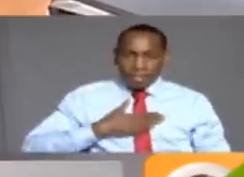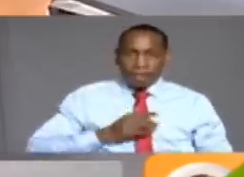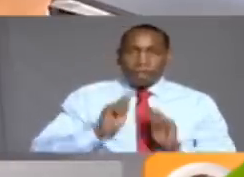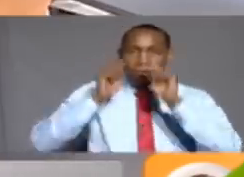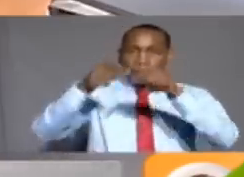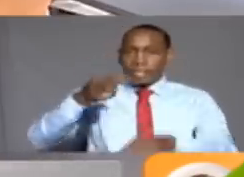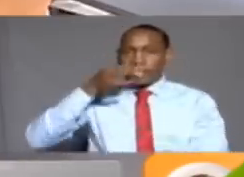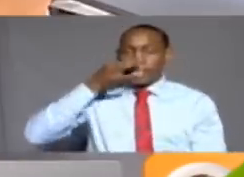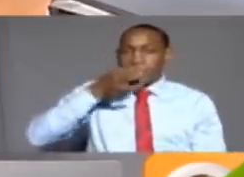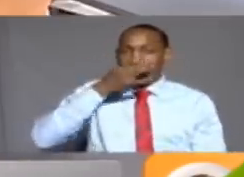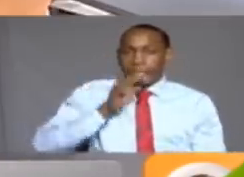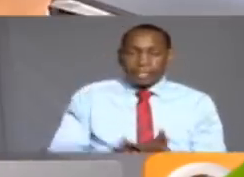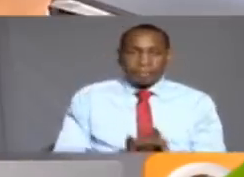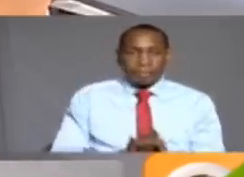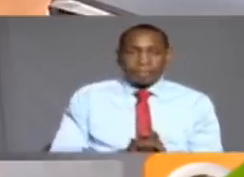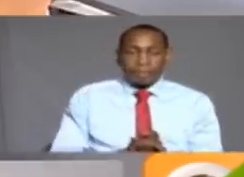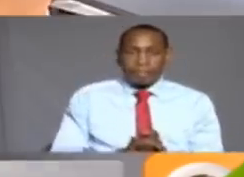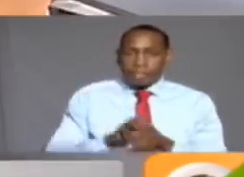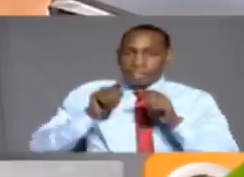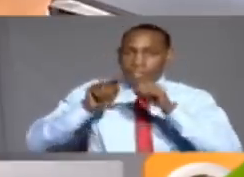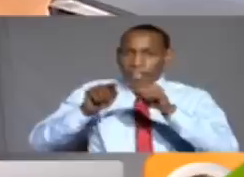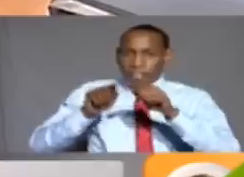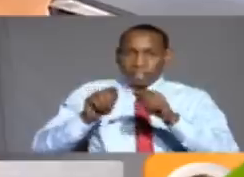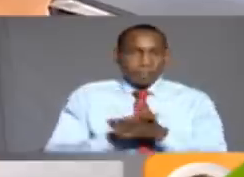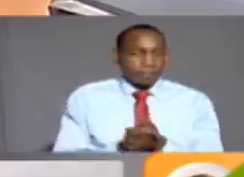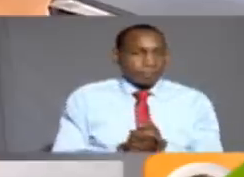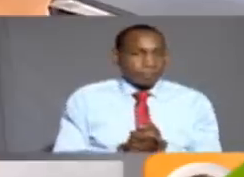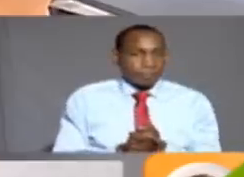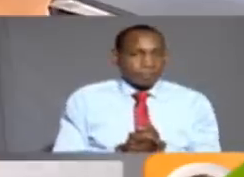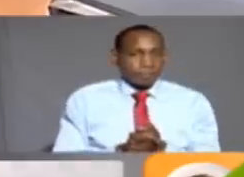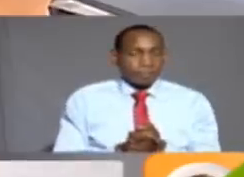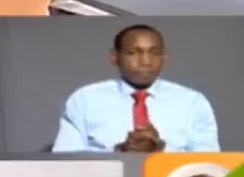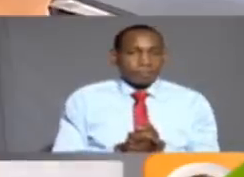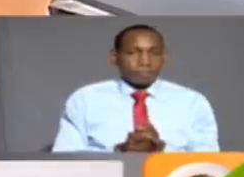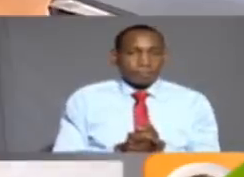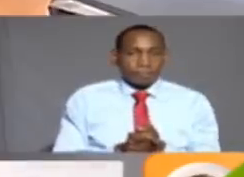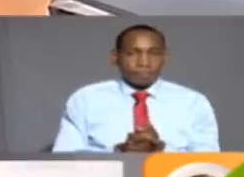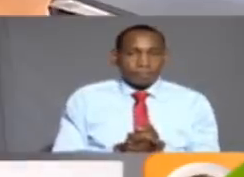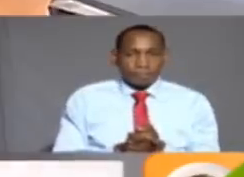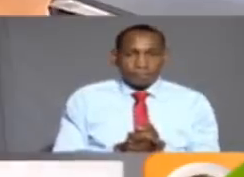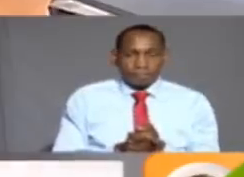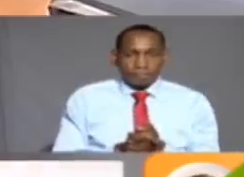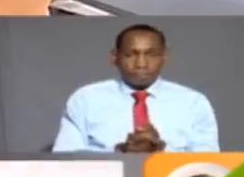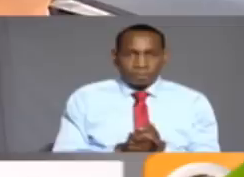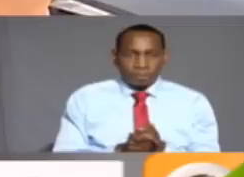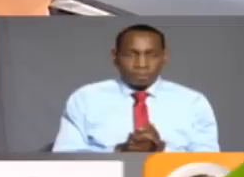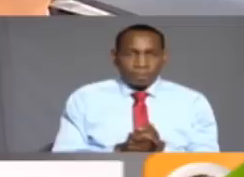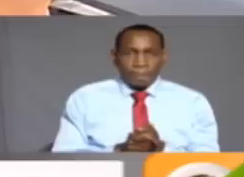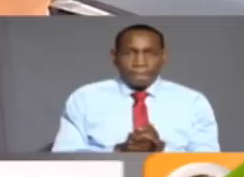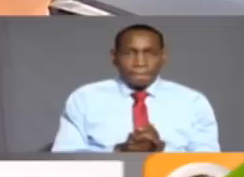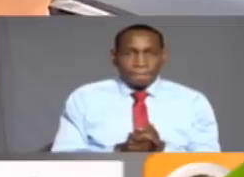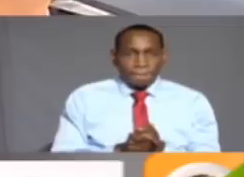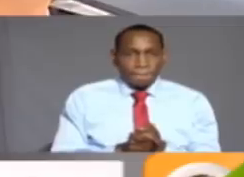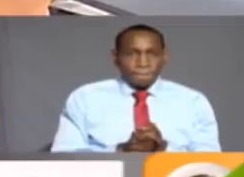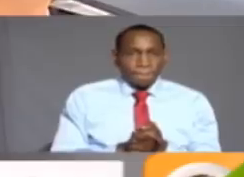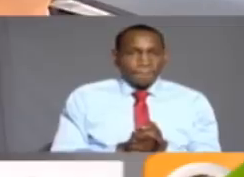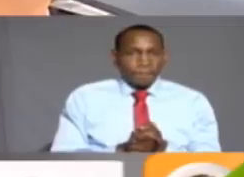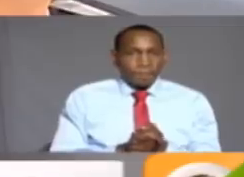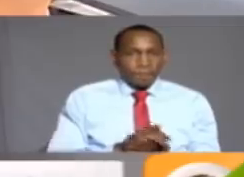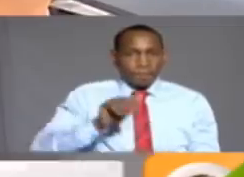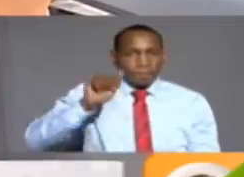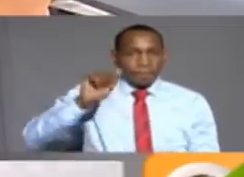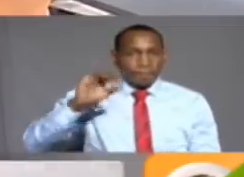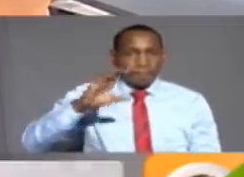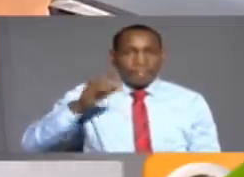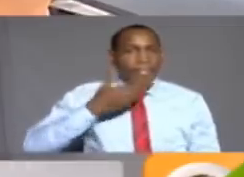to Nyeri and tried to correct me. Okay. So what the point your I'm trying to make has is... an issue. Yes. They'll just look at it as I let Honorable Ali Swahome respond to